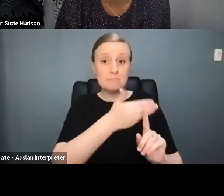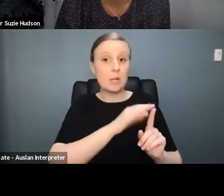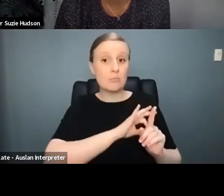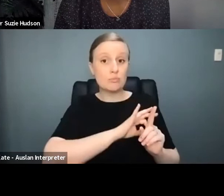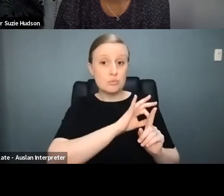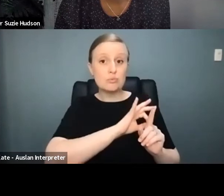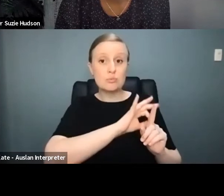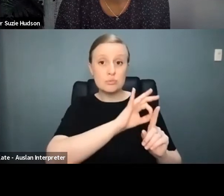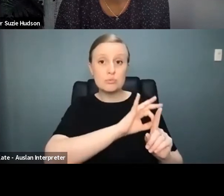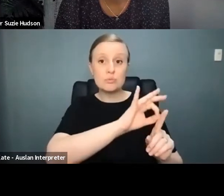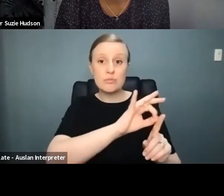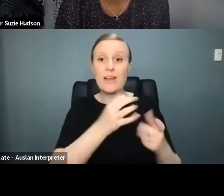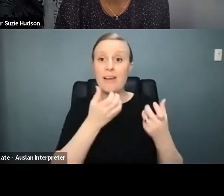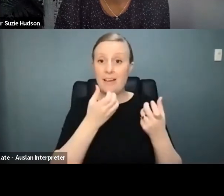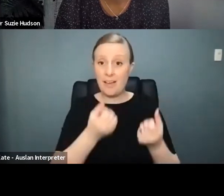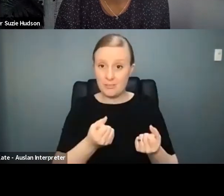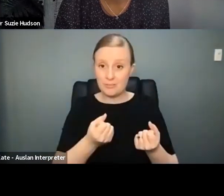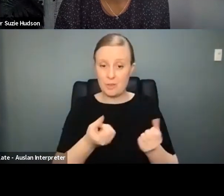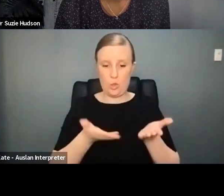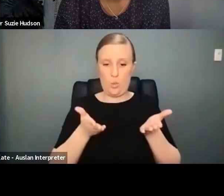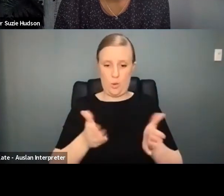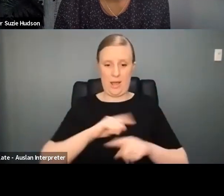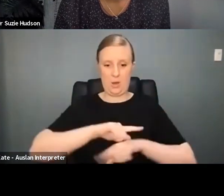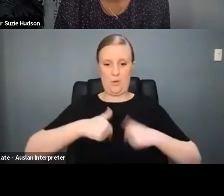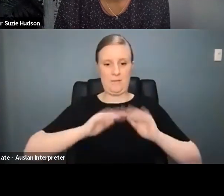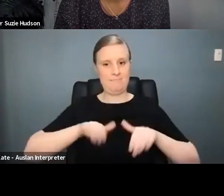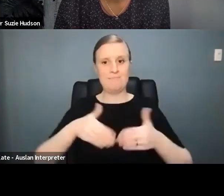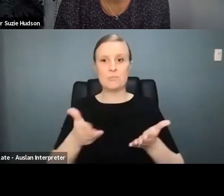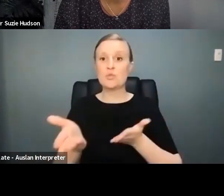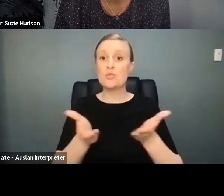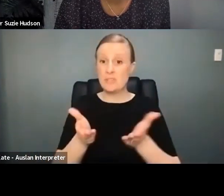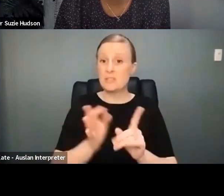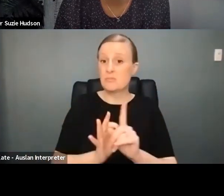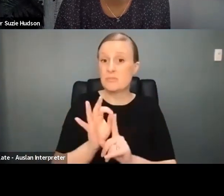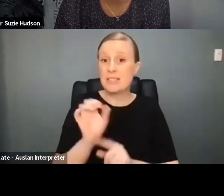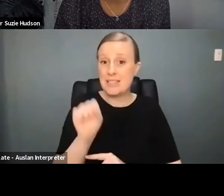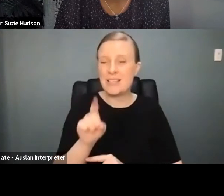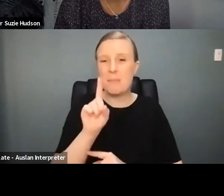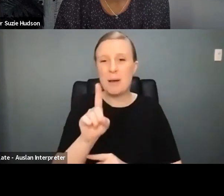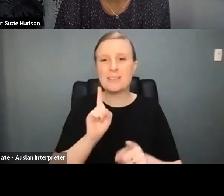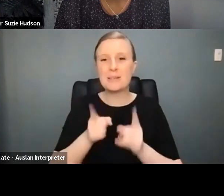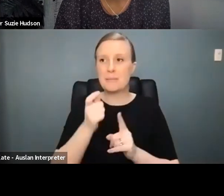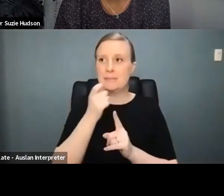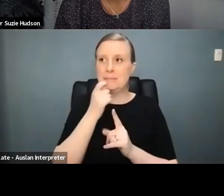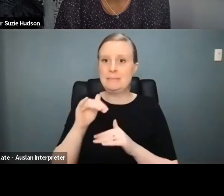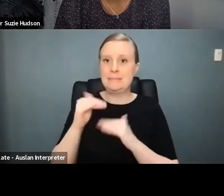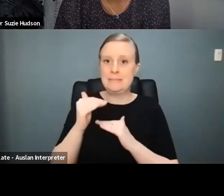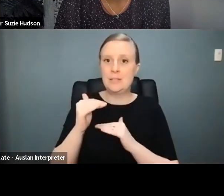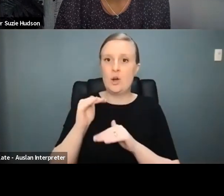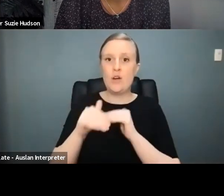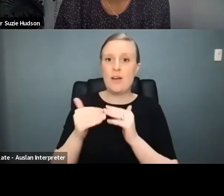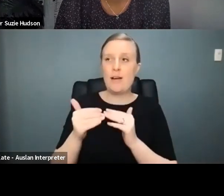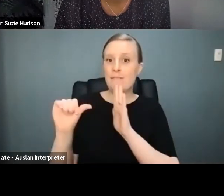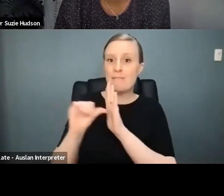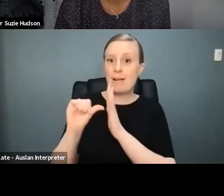we deliver the service system, sometimes the way in which services are funded and the way in which we